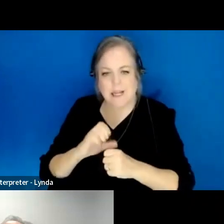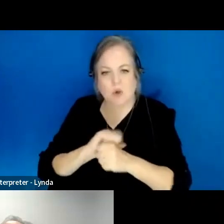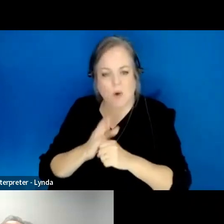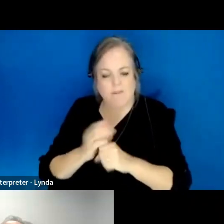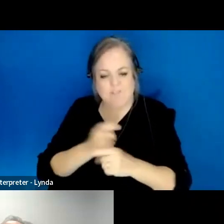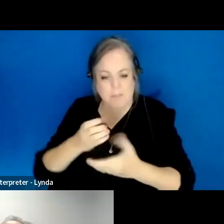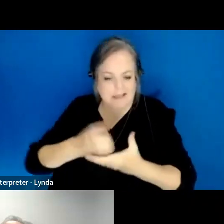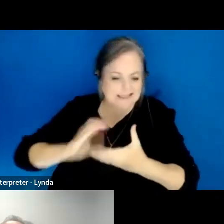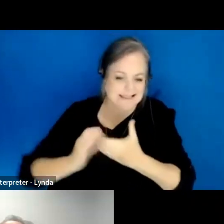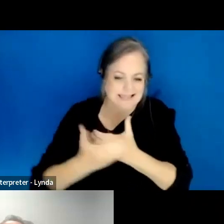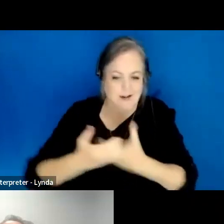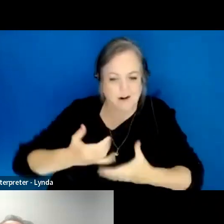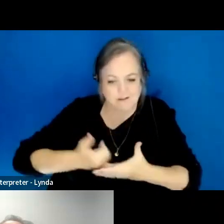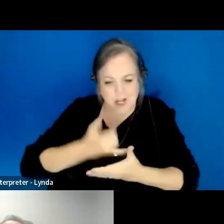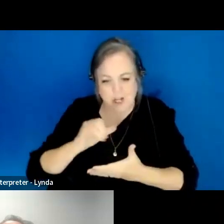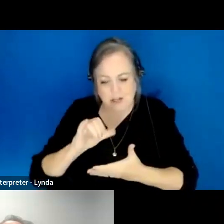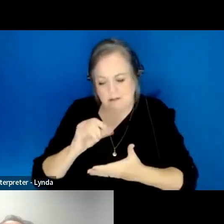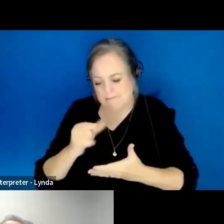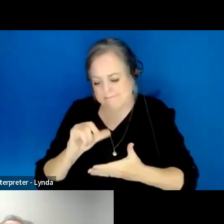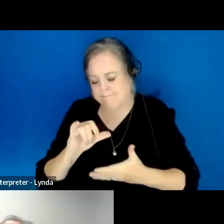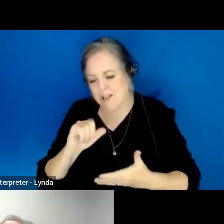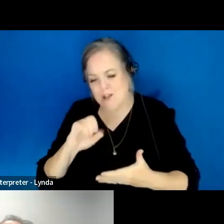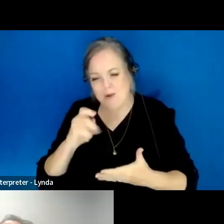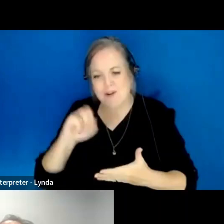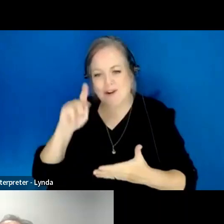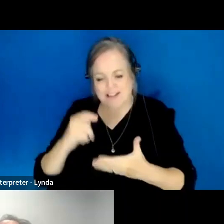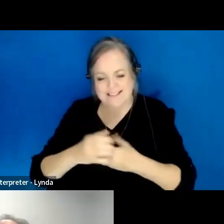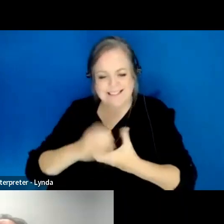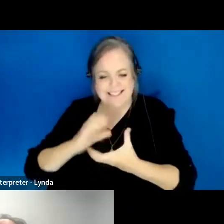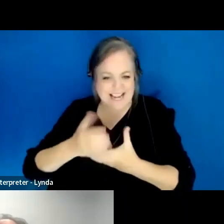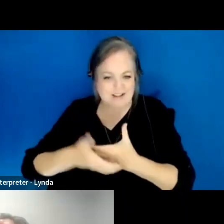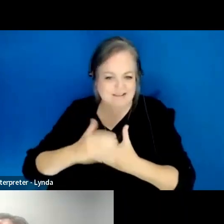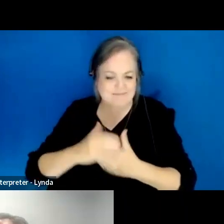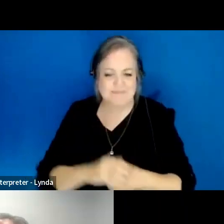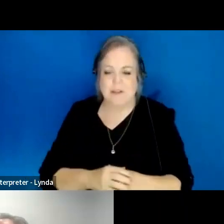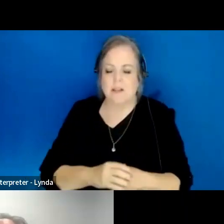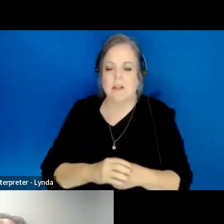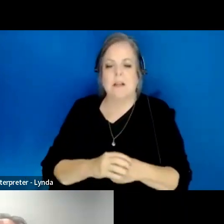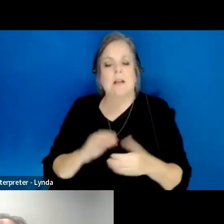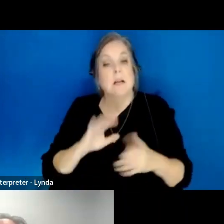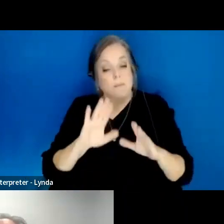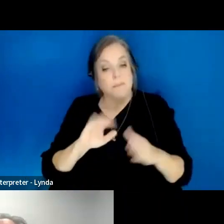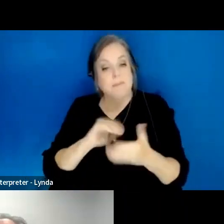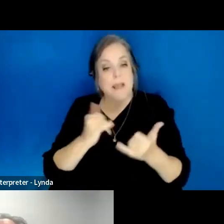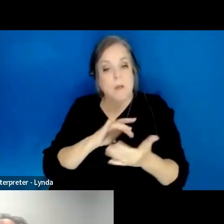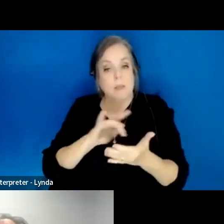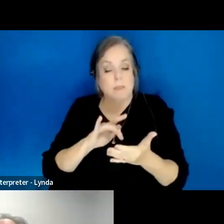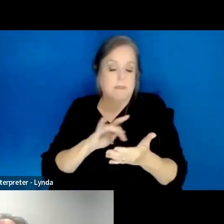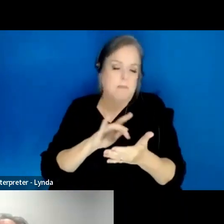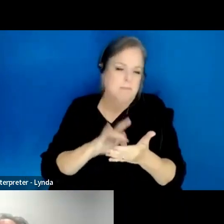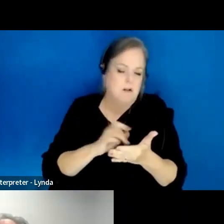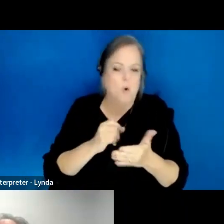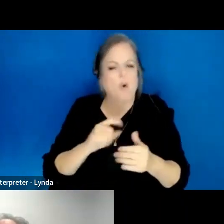container. Next question. Let's go a little bit in the middle of the pandemic, the first part of the pandemic,